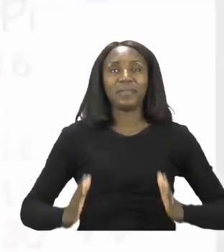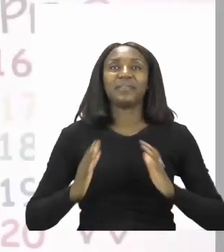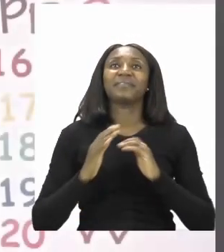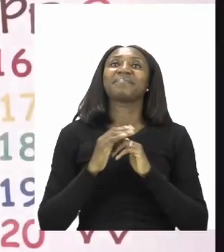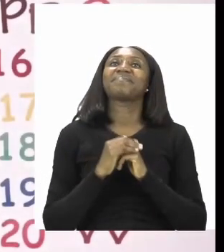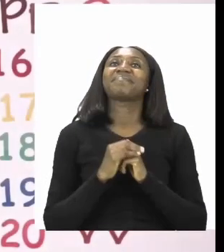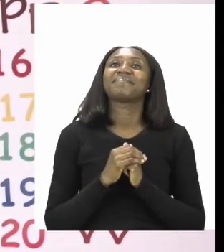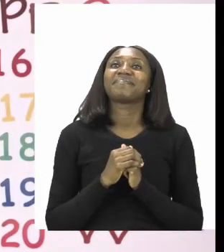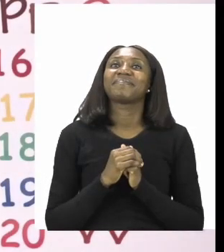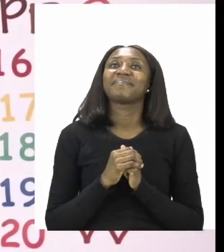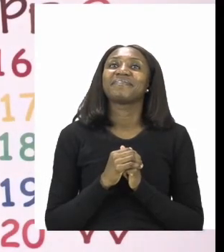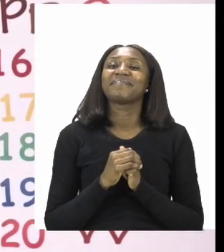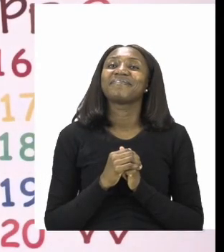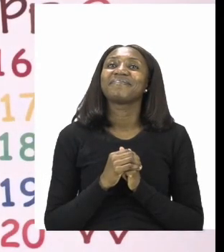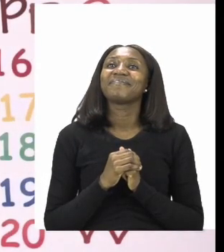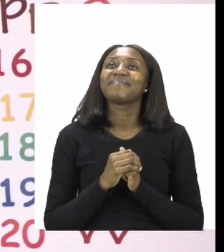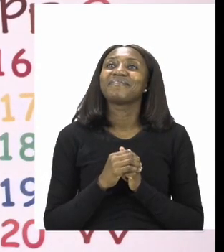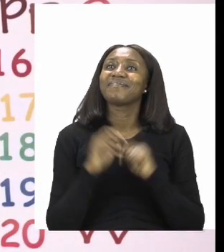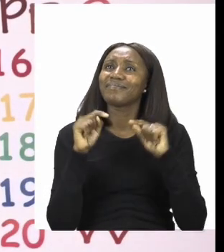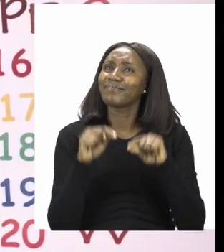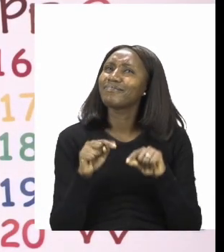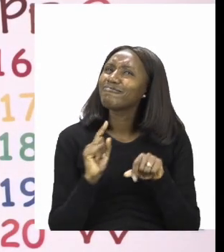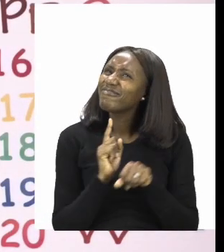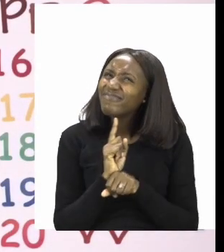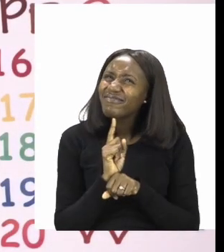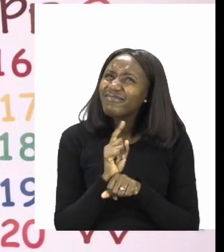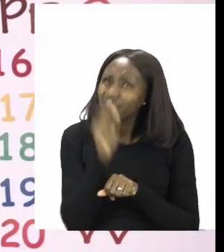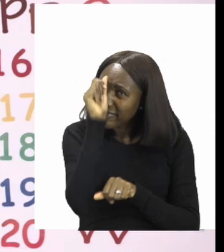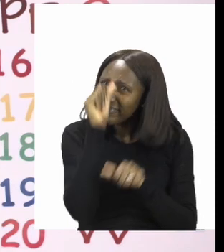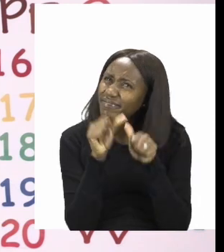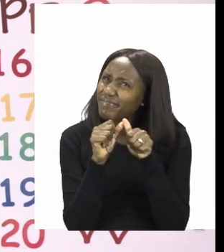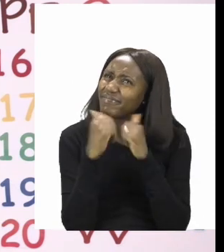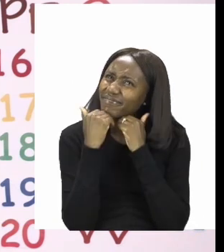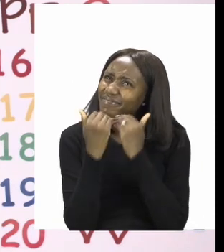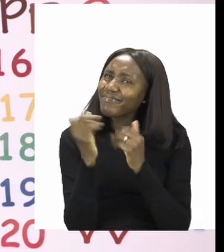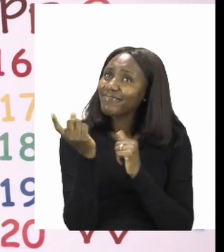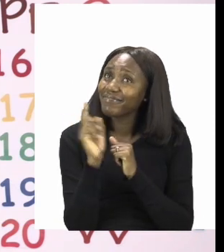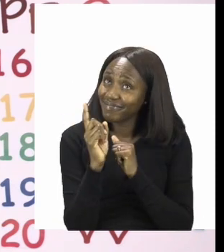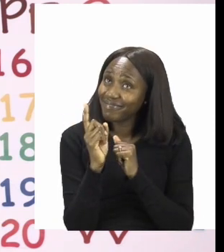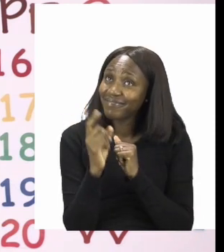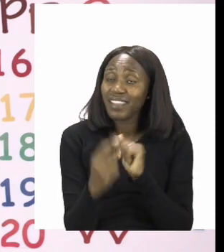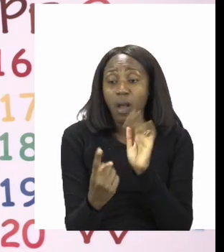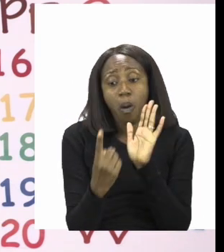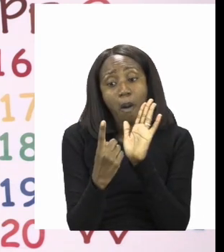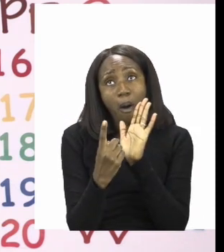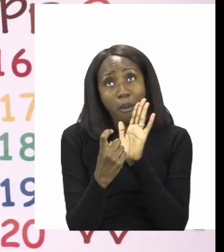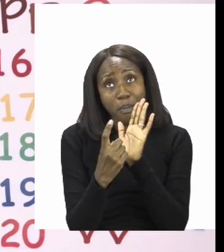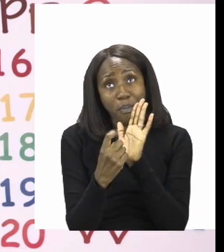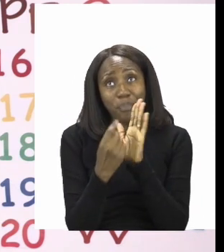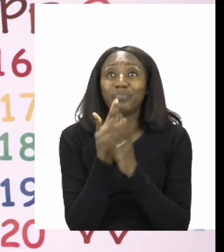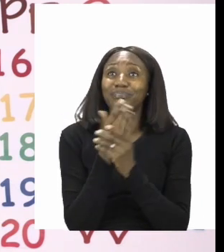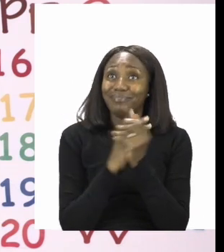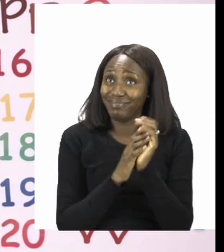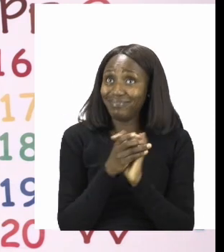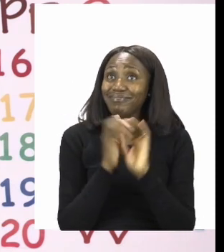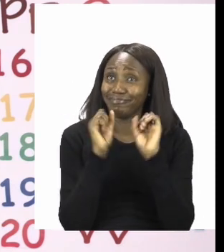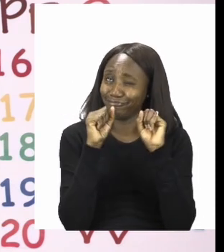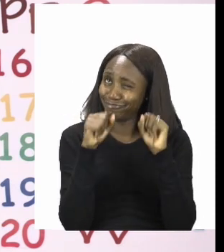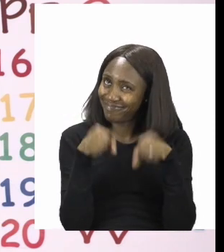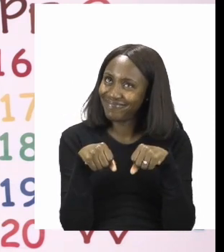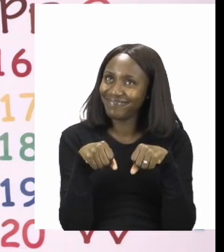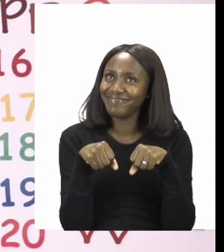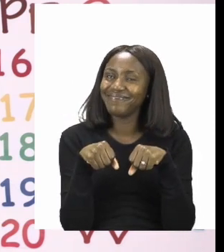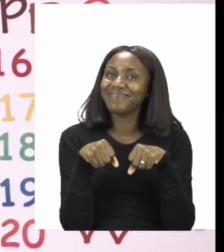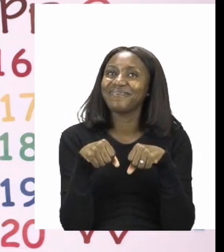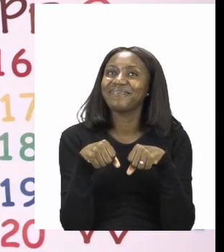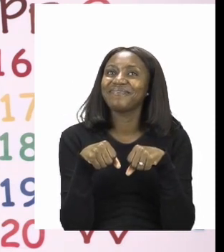parts. And before we get into any lessons, boys and girls, we know that we have to sanitize.